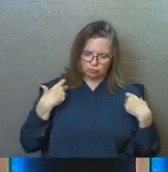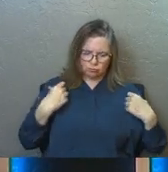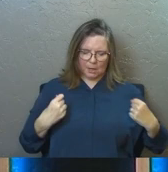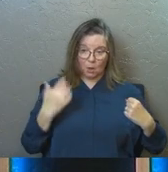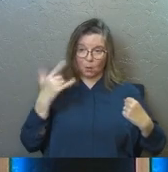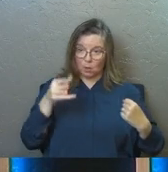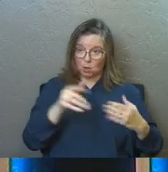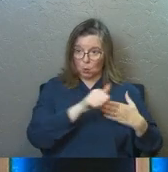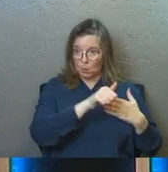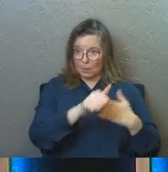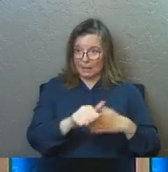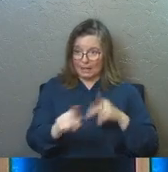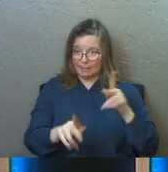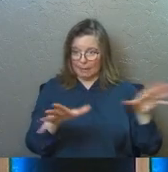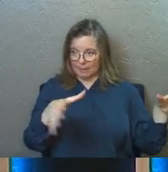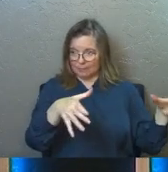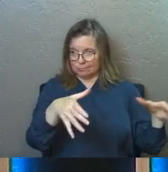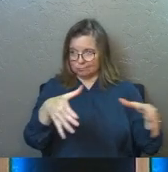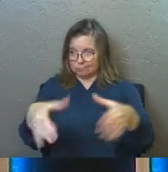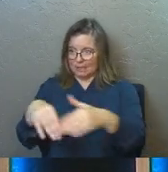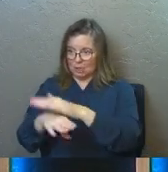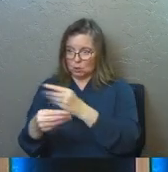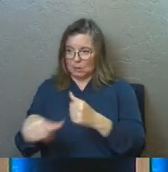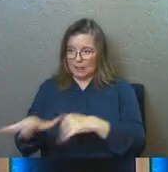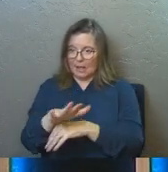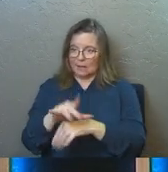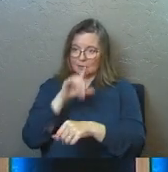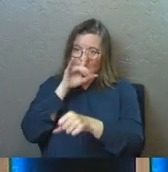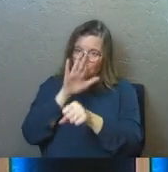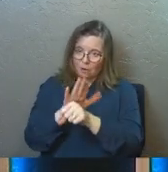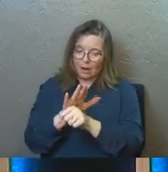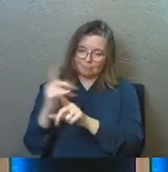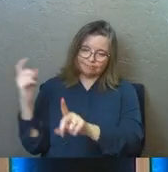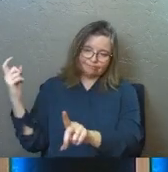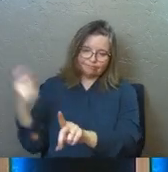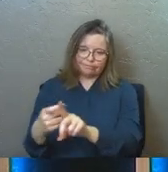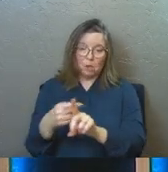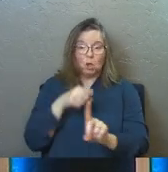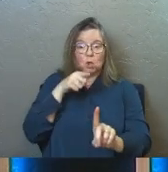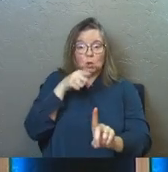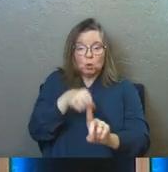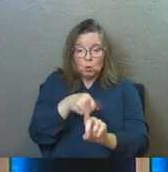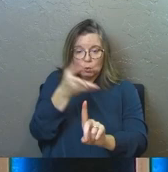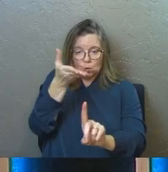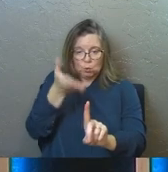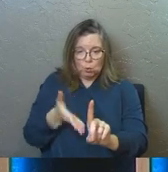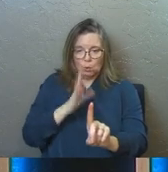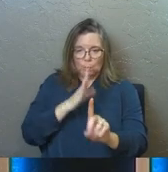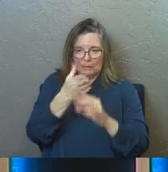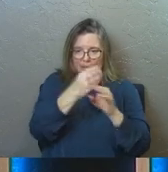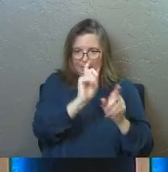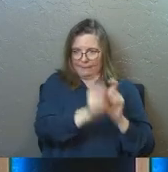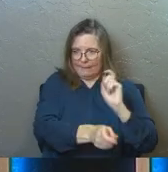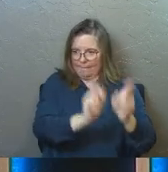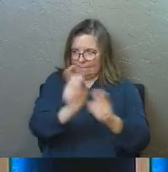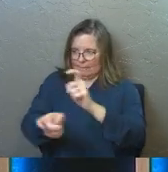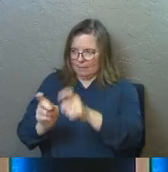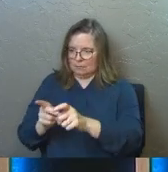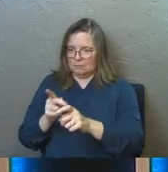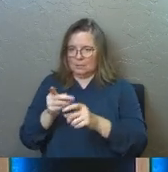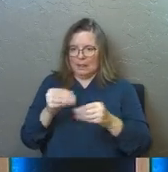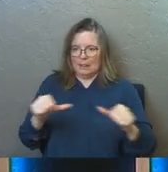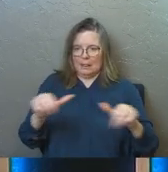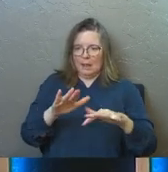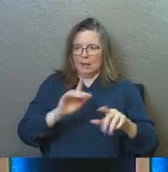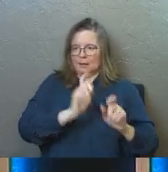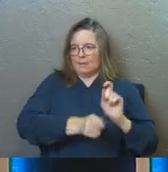you will lead these people into the land that the Lord swore to their ancestors he would give them. You are the one who will divide it among them as their